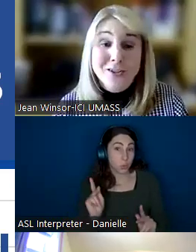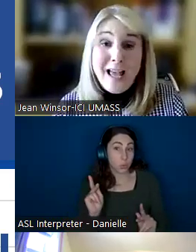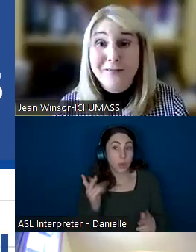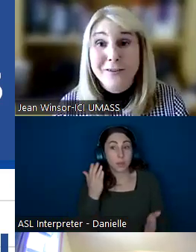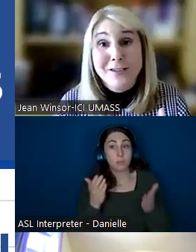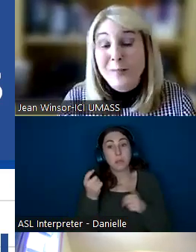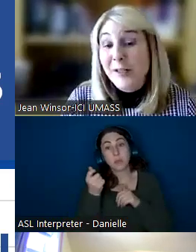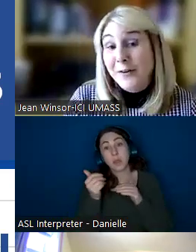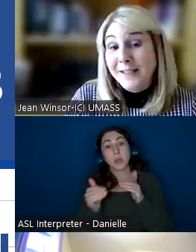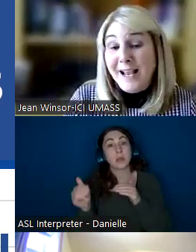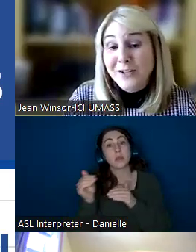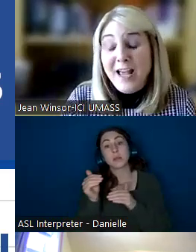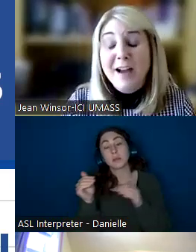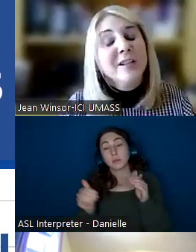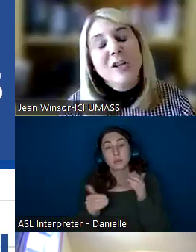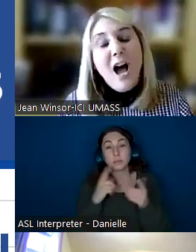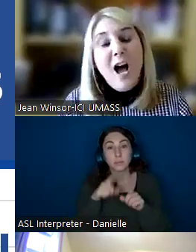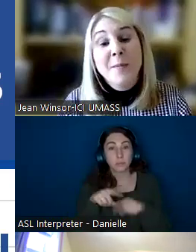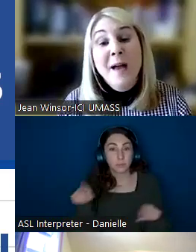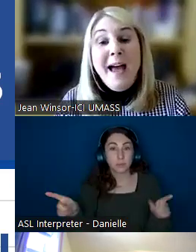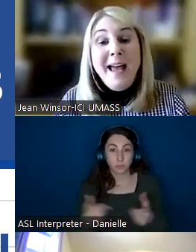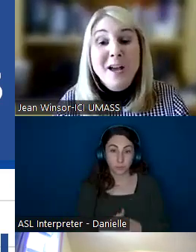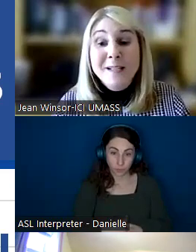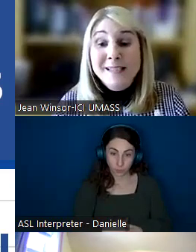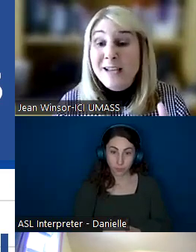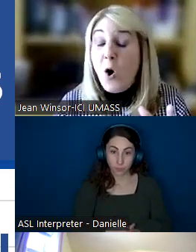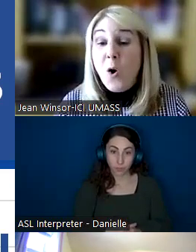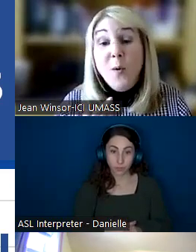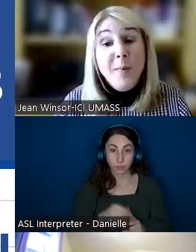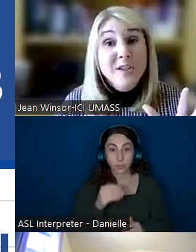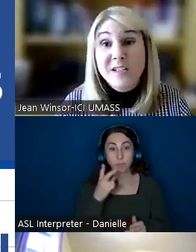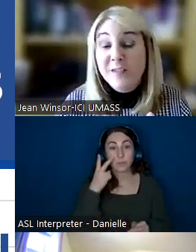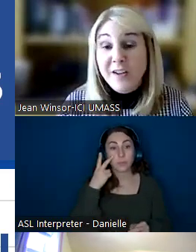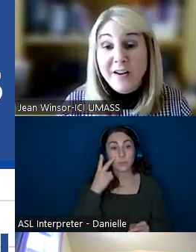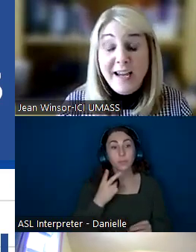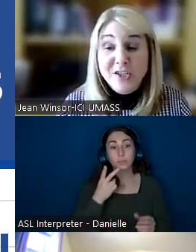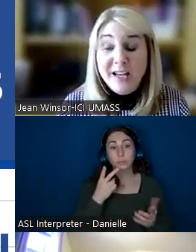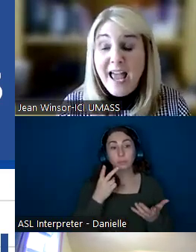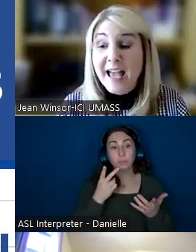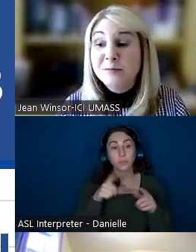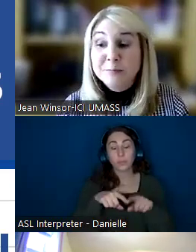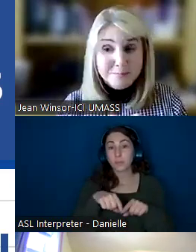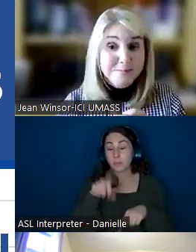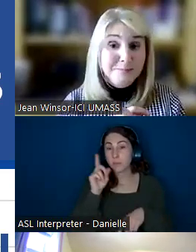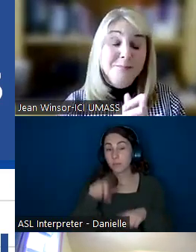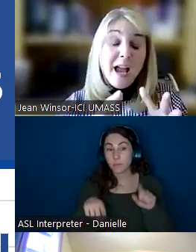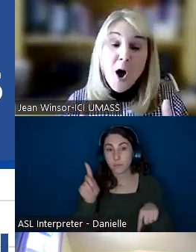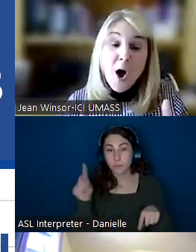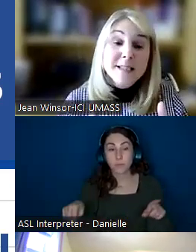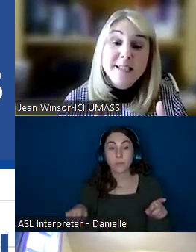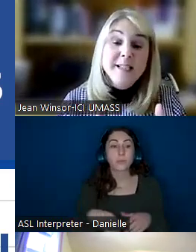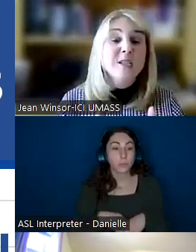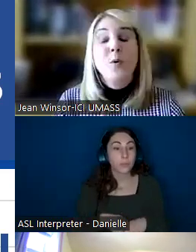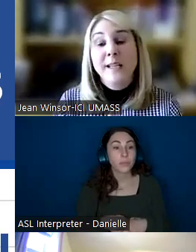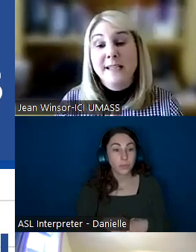than the national average, a little bit lower than the national average. And then we see a whole bunch of different variation. And I